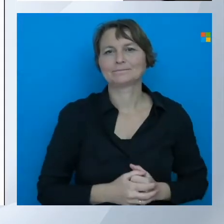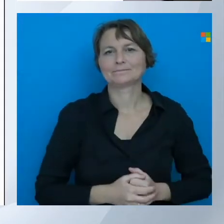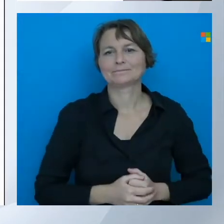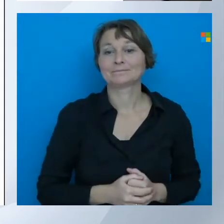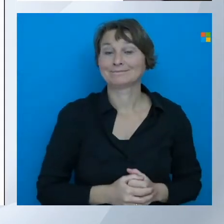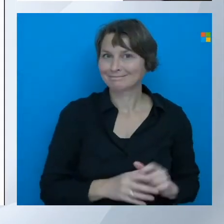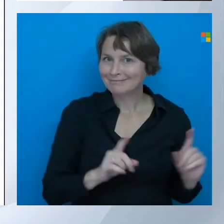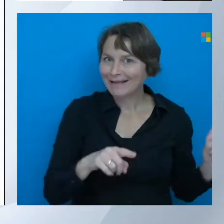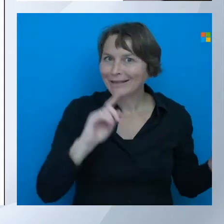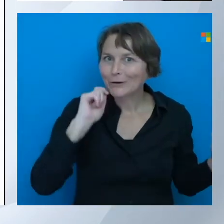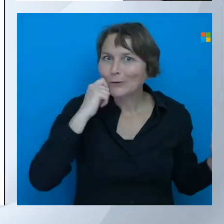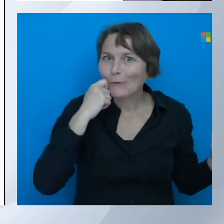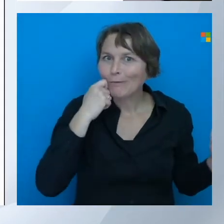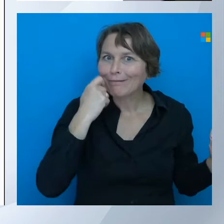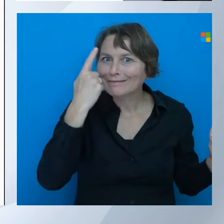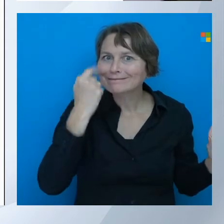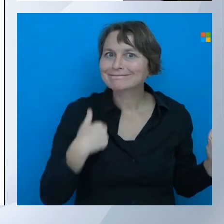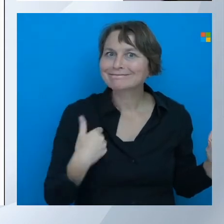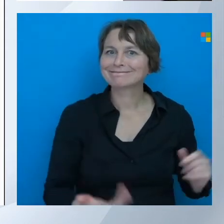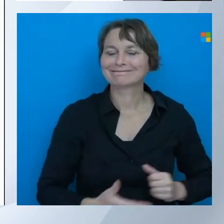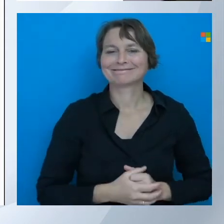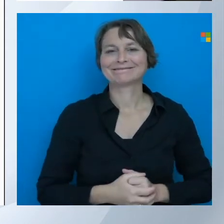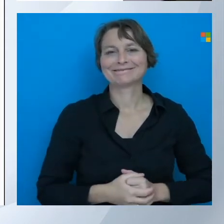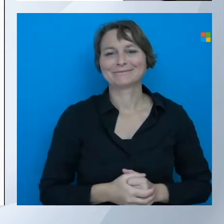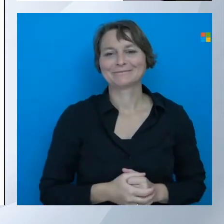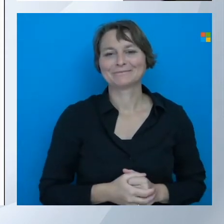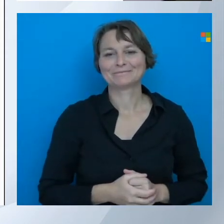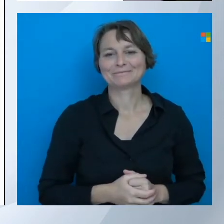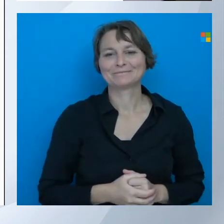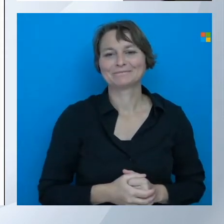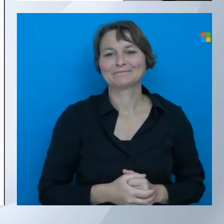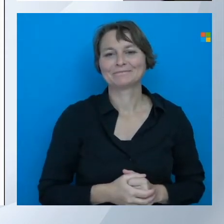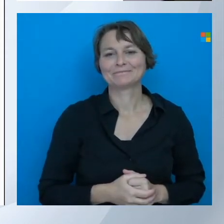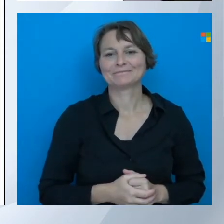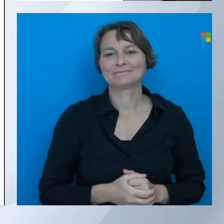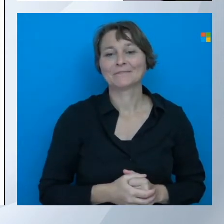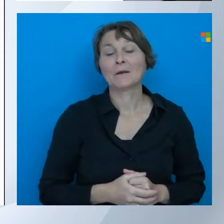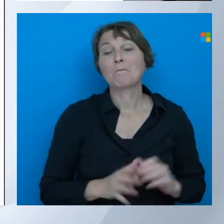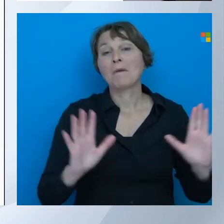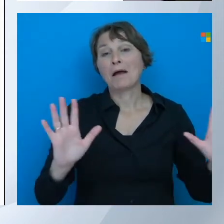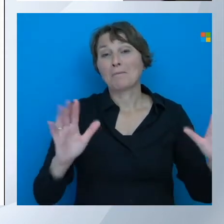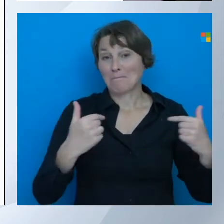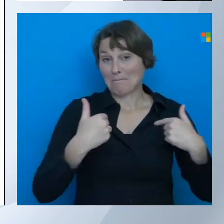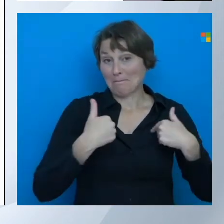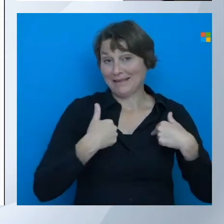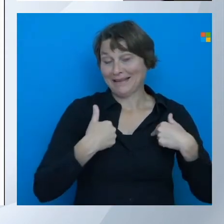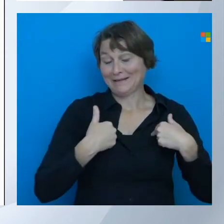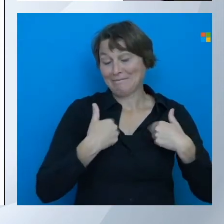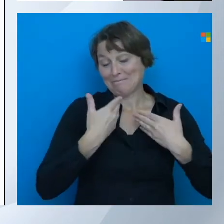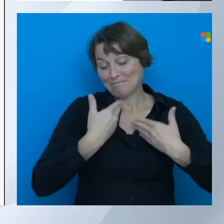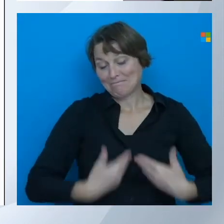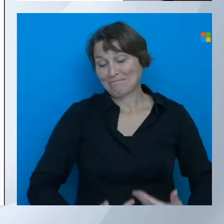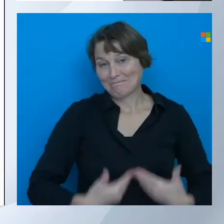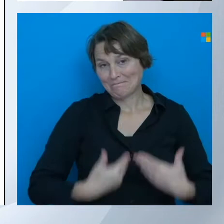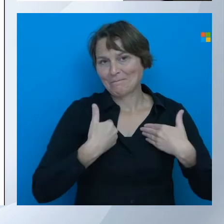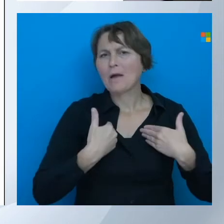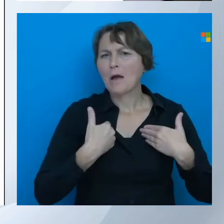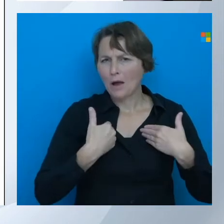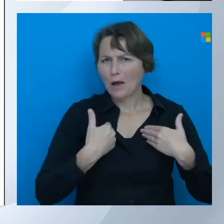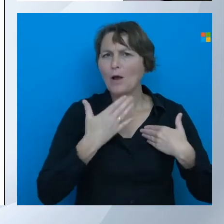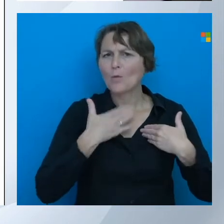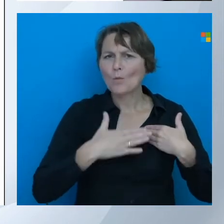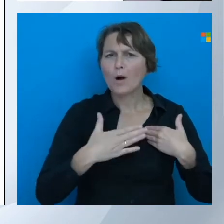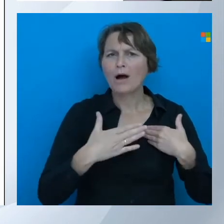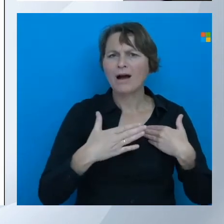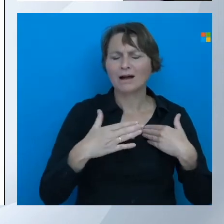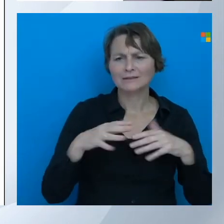figured. Of course, I'm one of those persons that has to visually get confirmation or whether